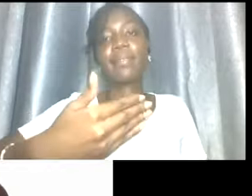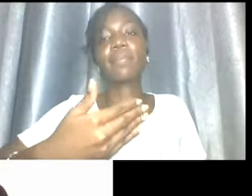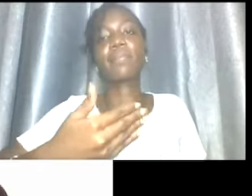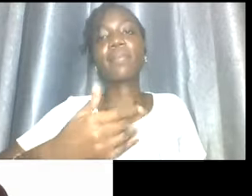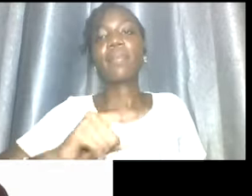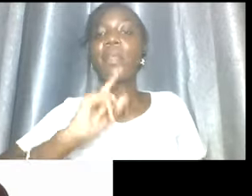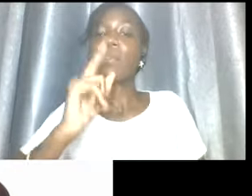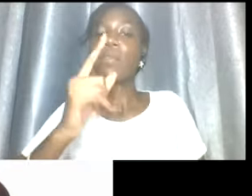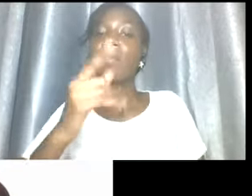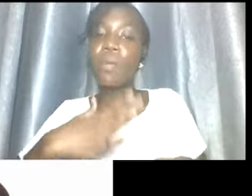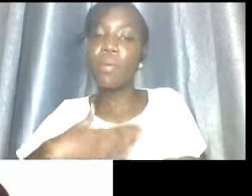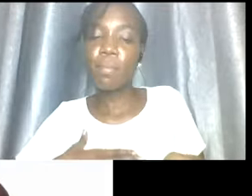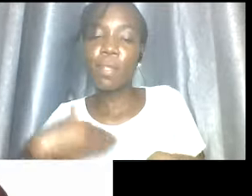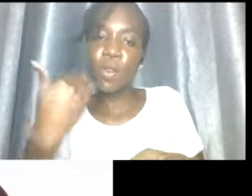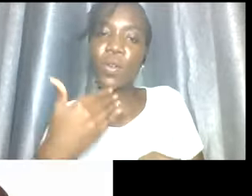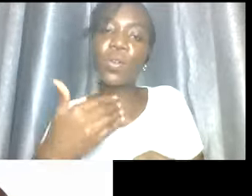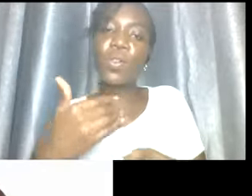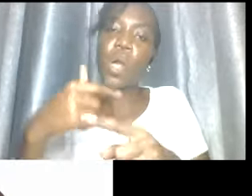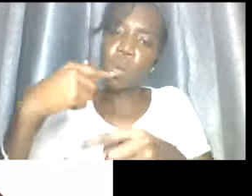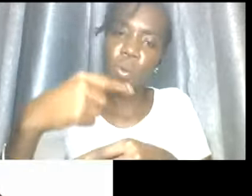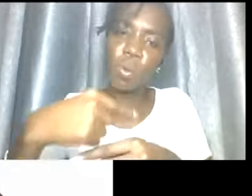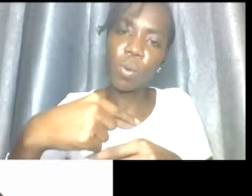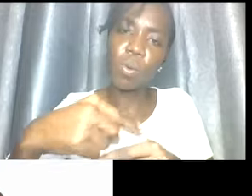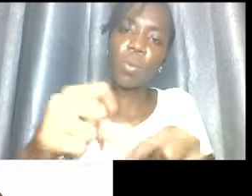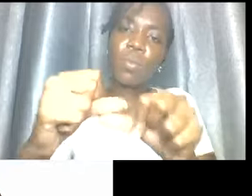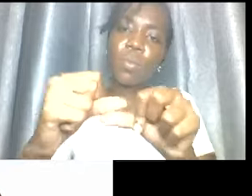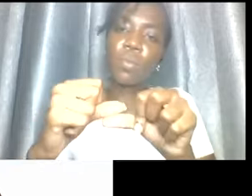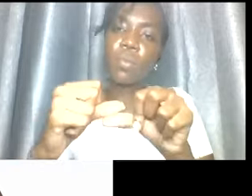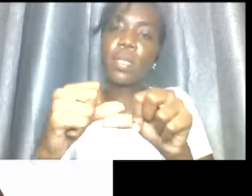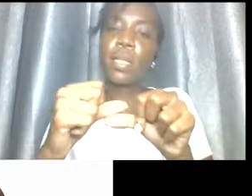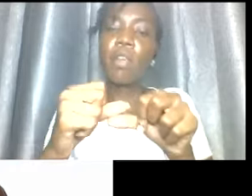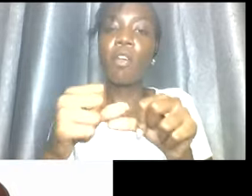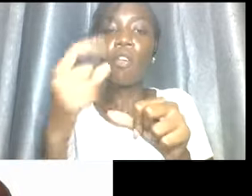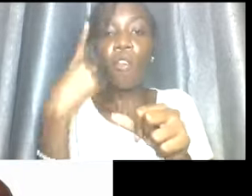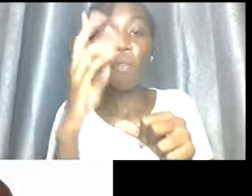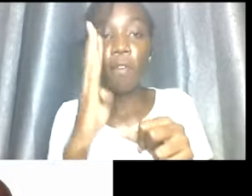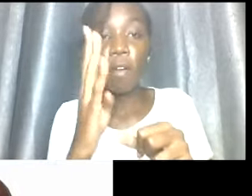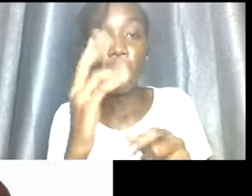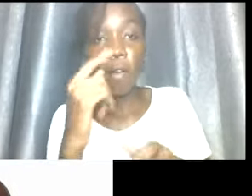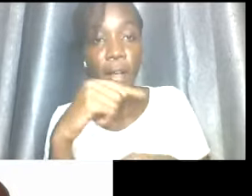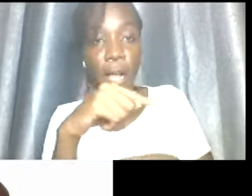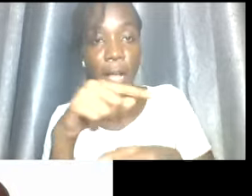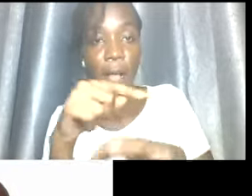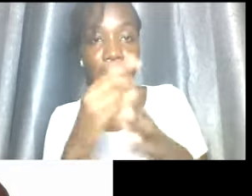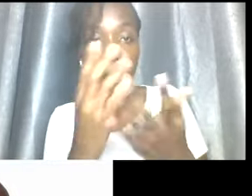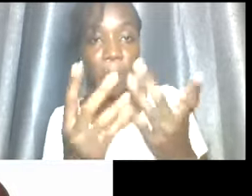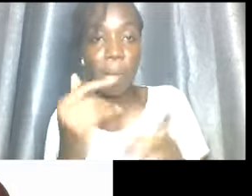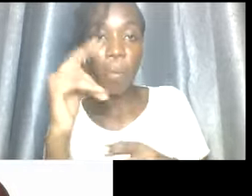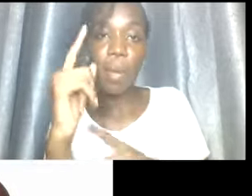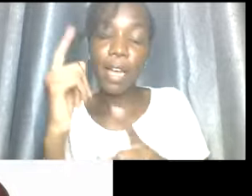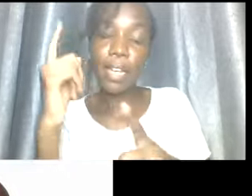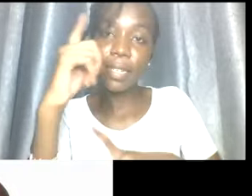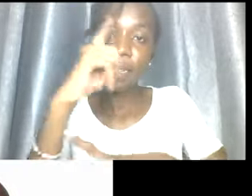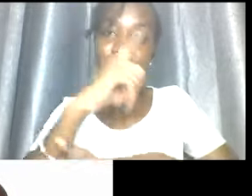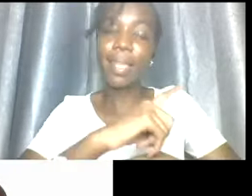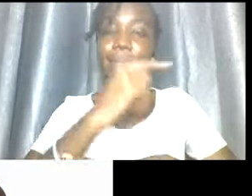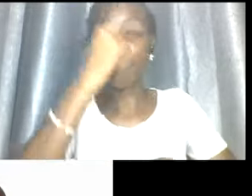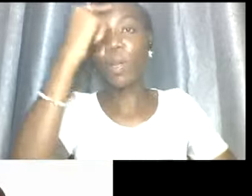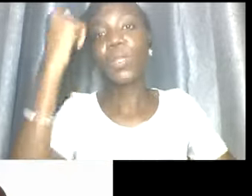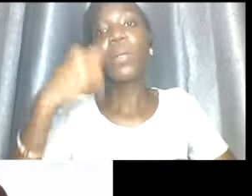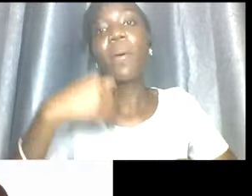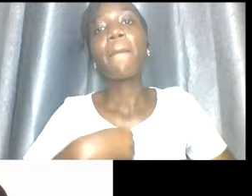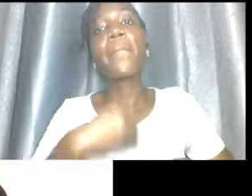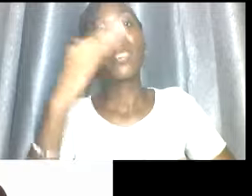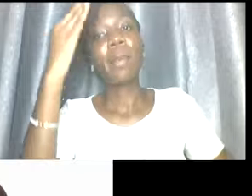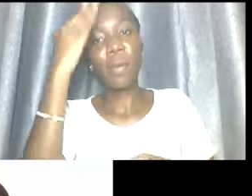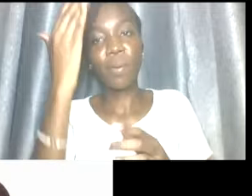constantly going. I probably get up 4 hours sleep a day. That's because I know that I'm in the Bahamas